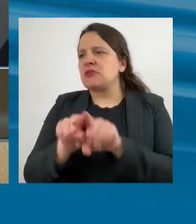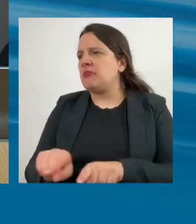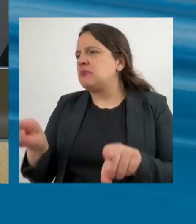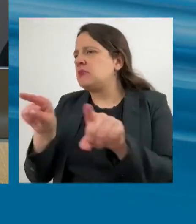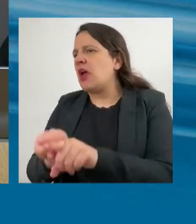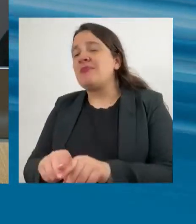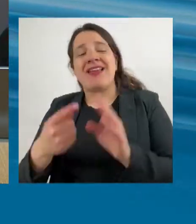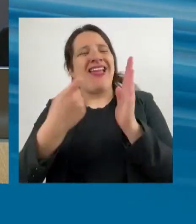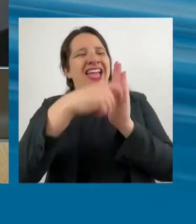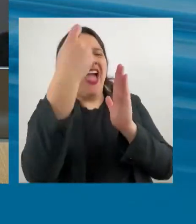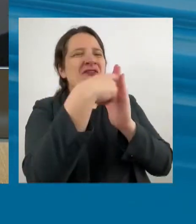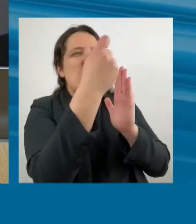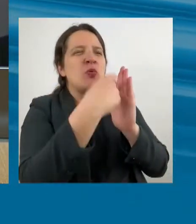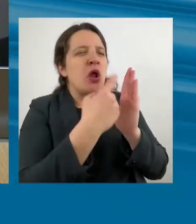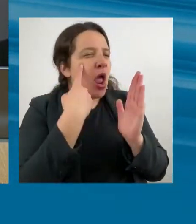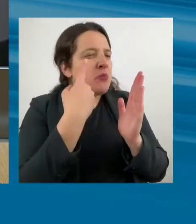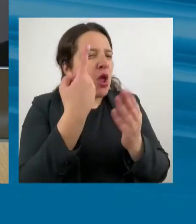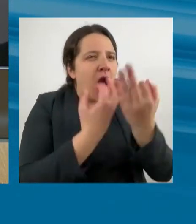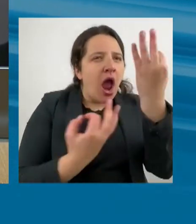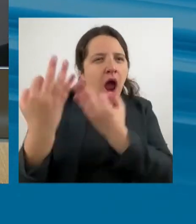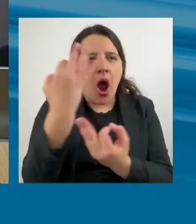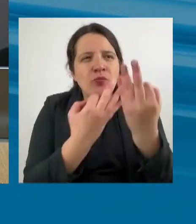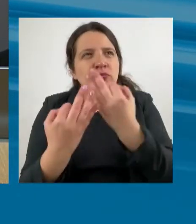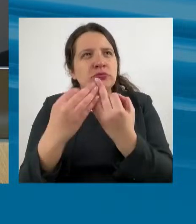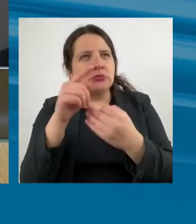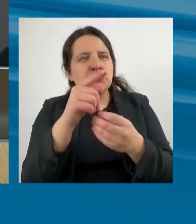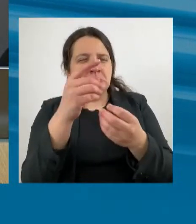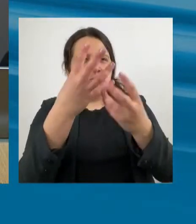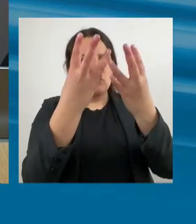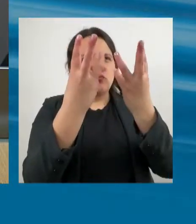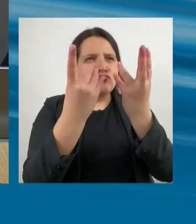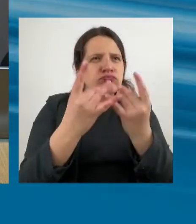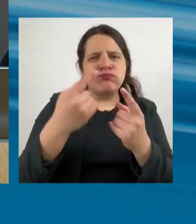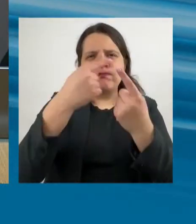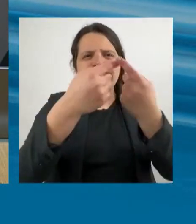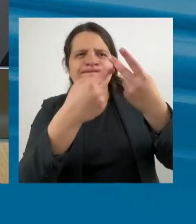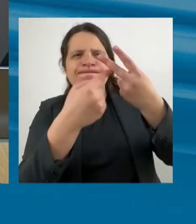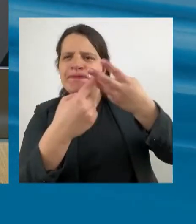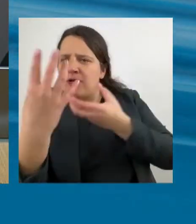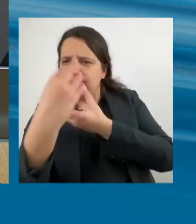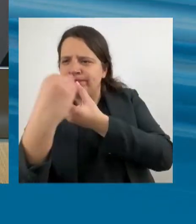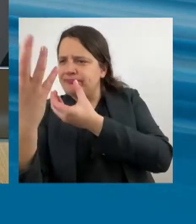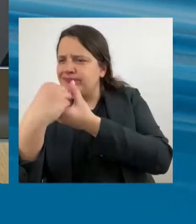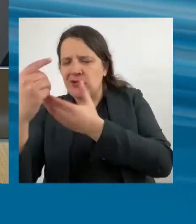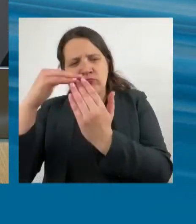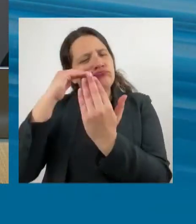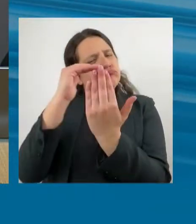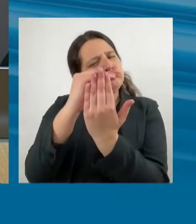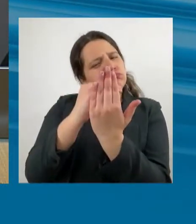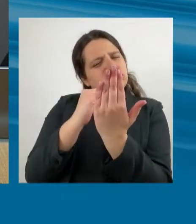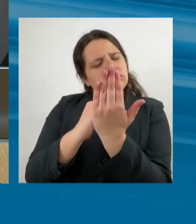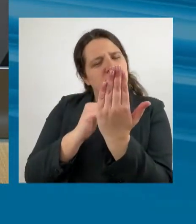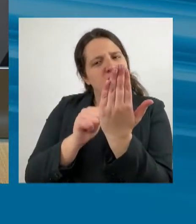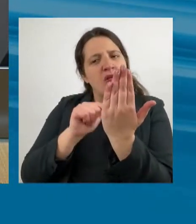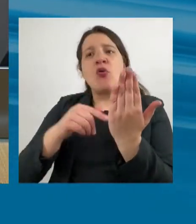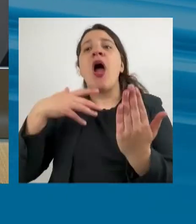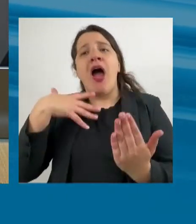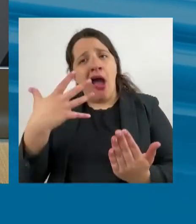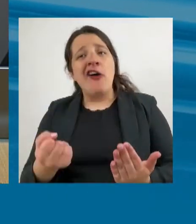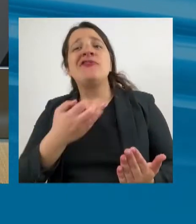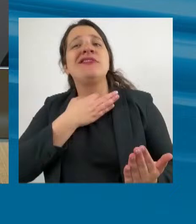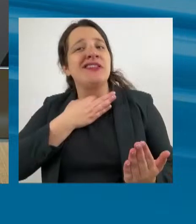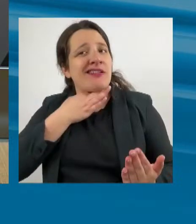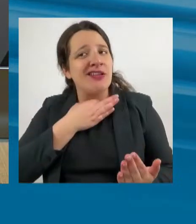calculate these things? Not taking into consideration some of our own vulnerabilities, which we all spoke about yesterday.